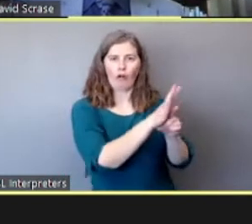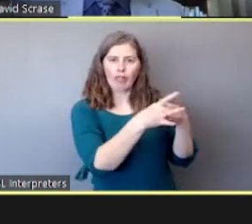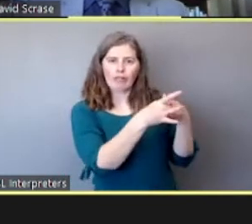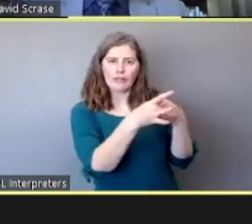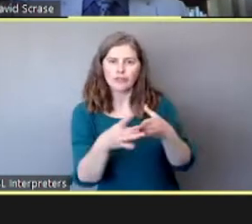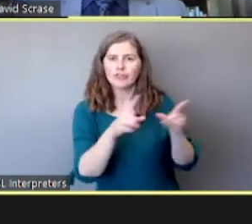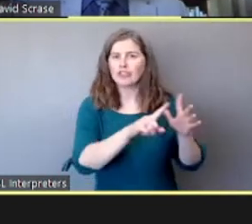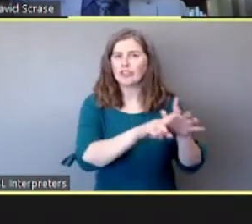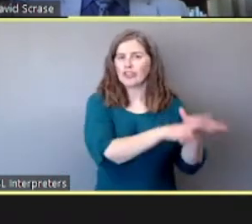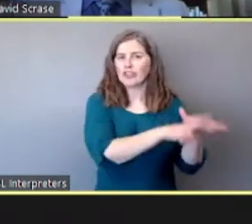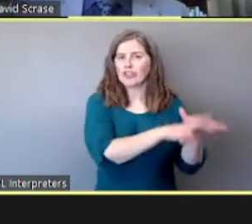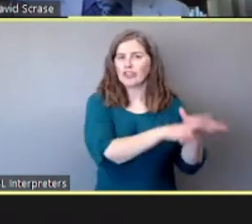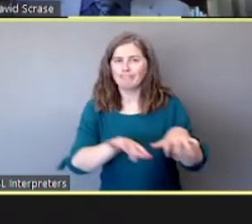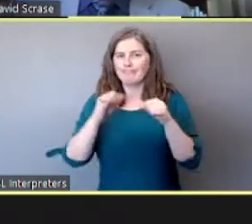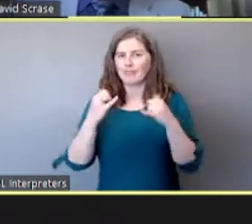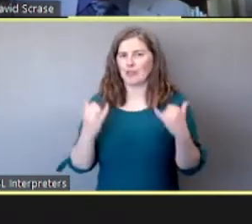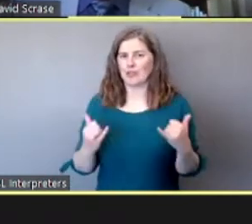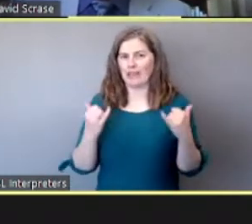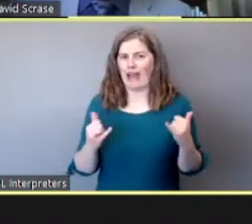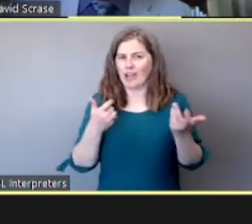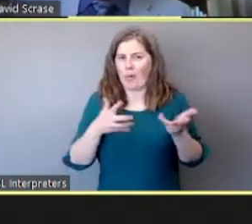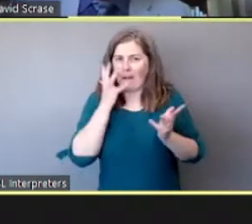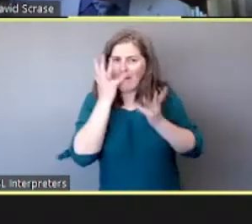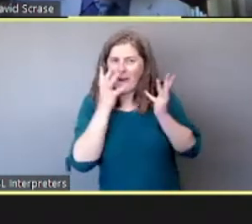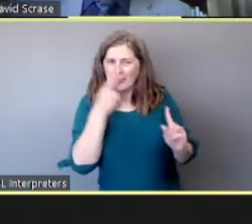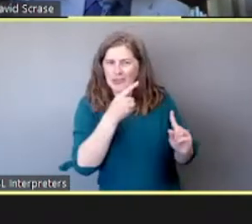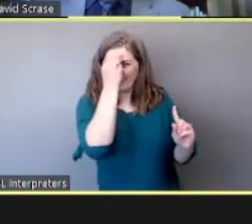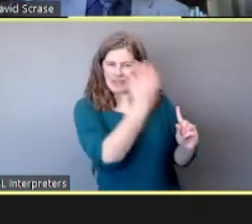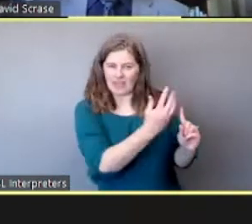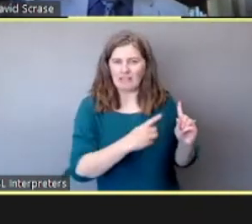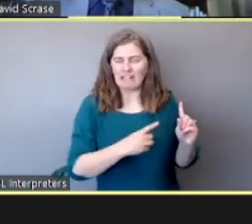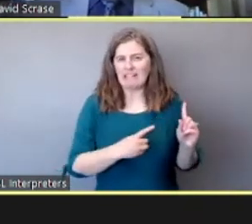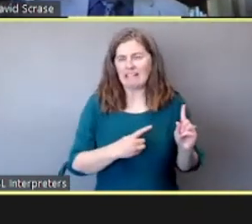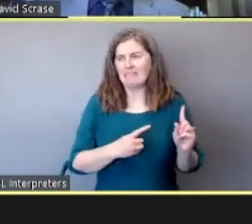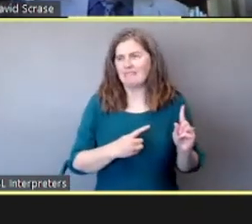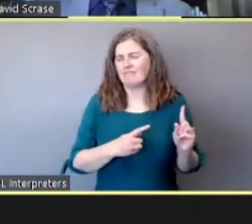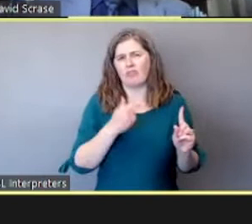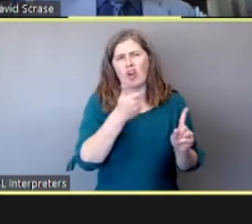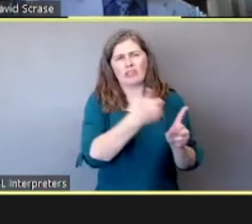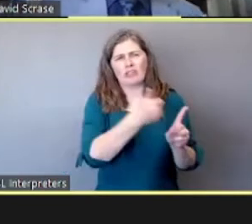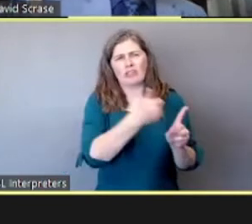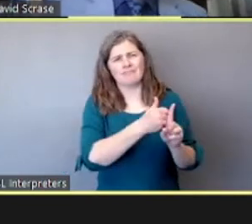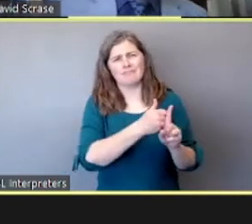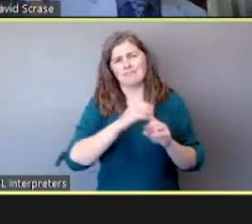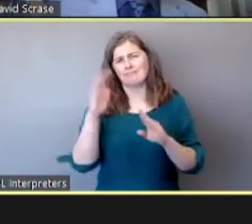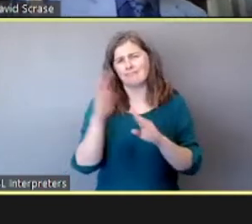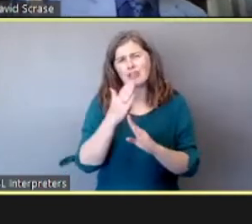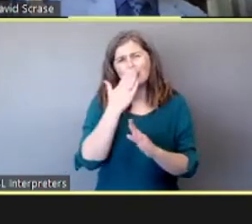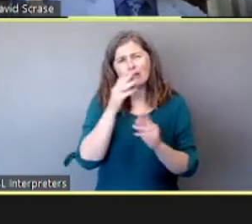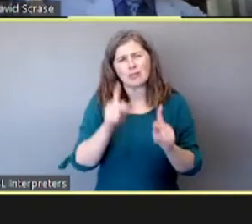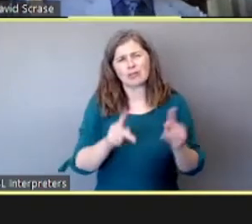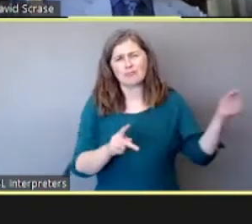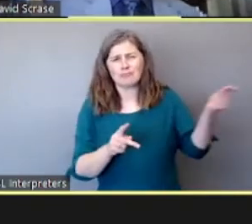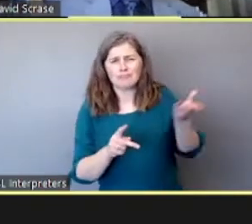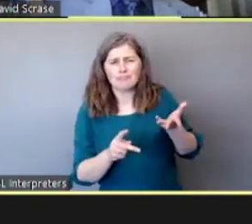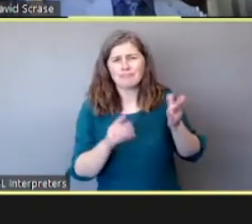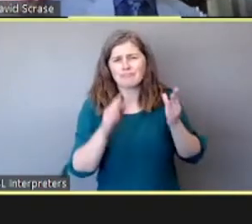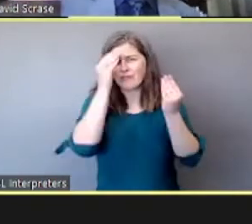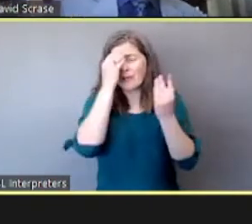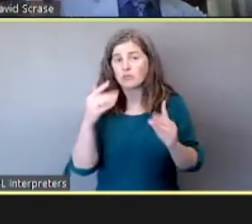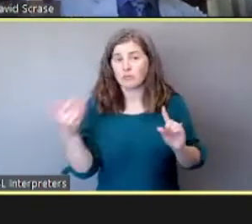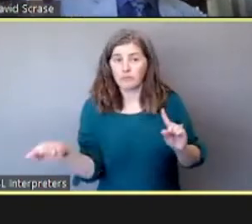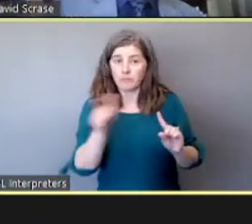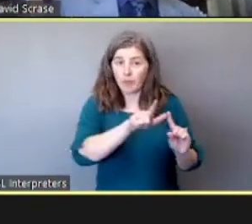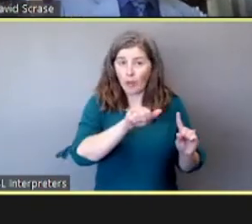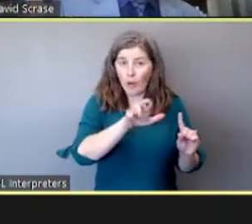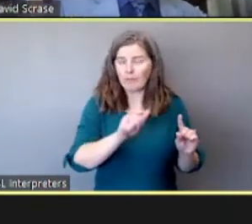starts today, not to embarrass her, but to let you know, I couldn't think of a better person to be giving you this update. So Laura. Thanks